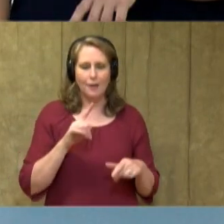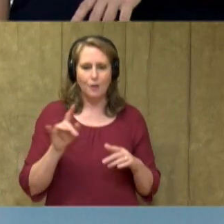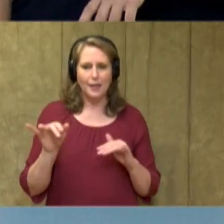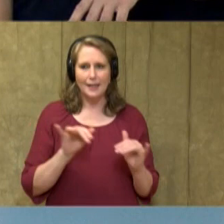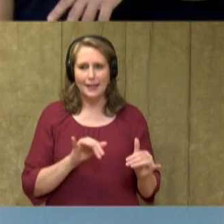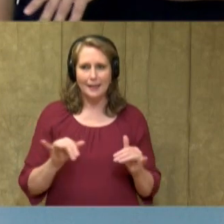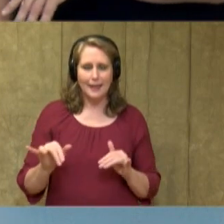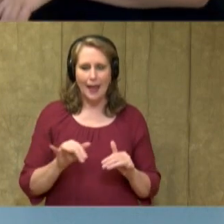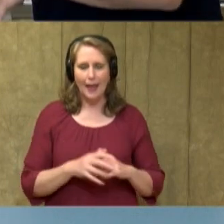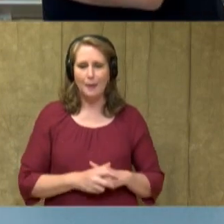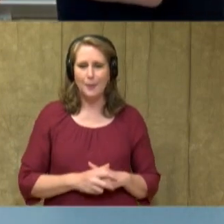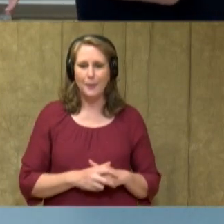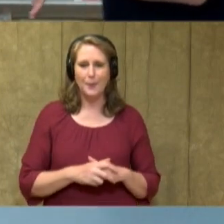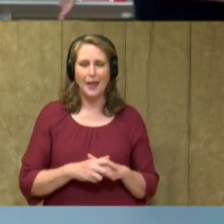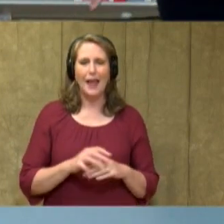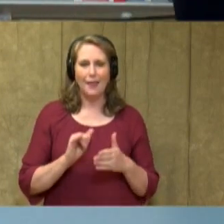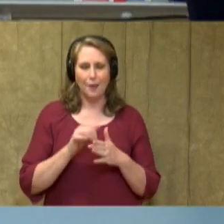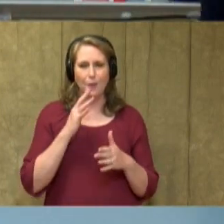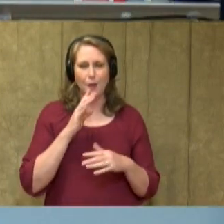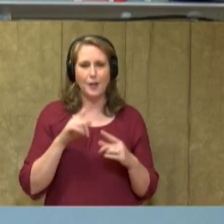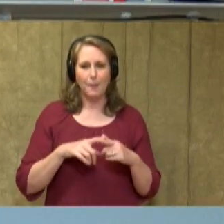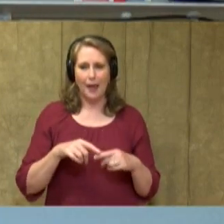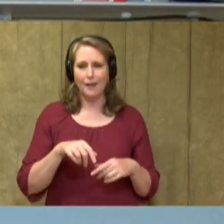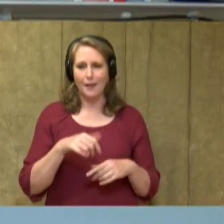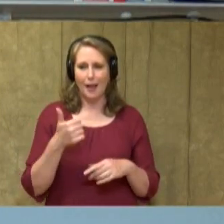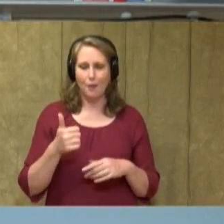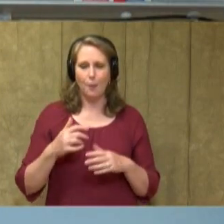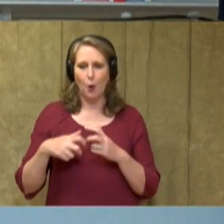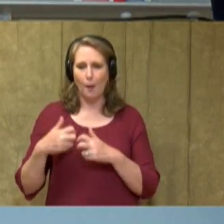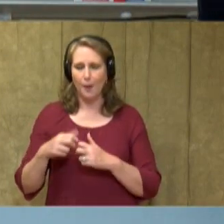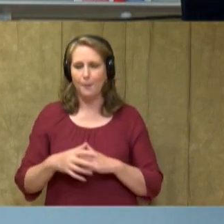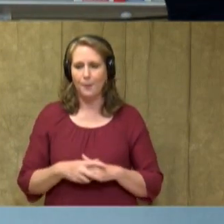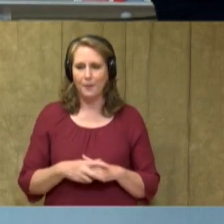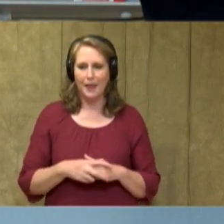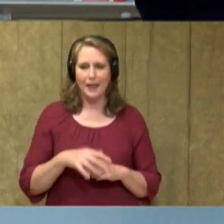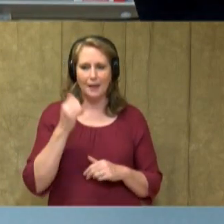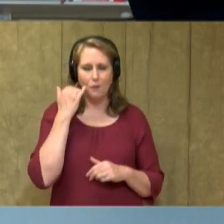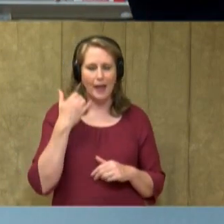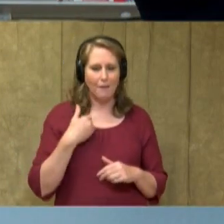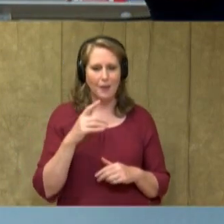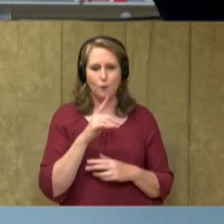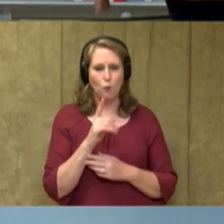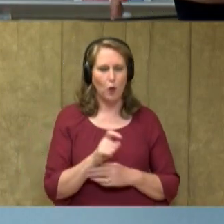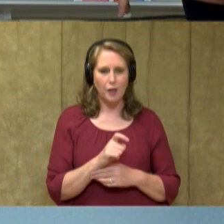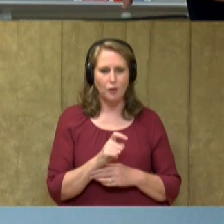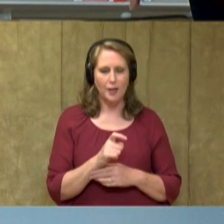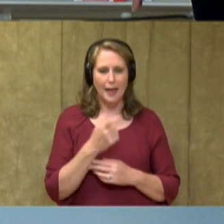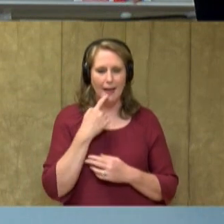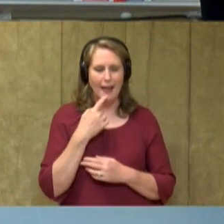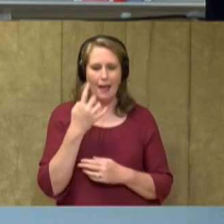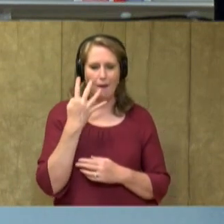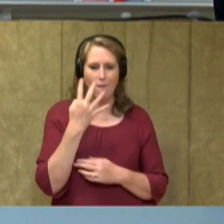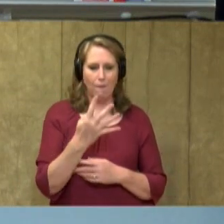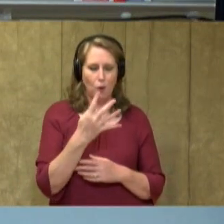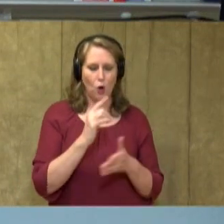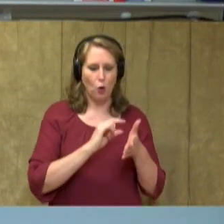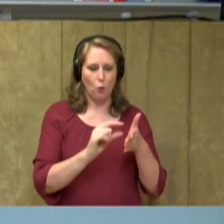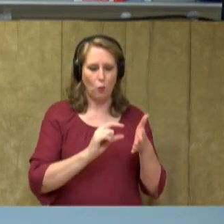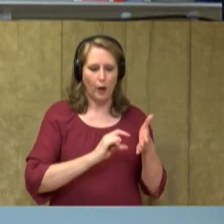would be the same, which is what we just talked about over here. So if we have this problem and we have 4